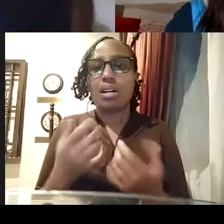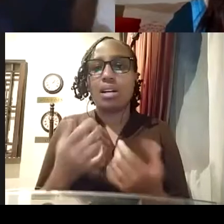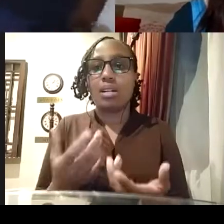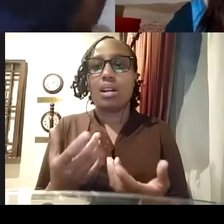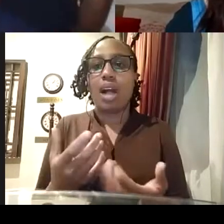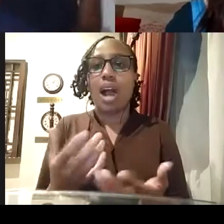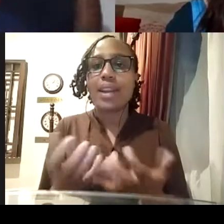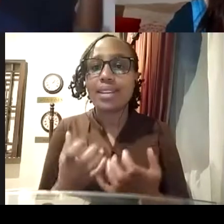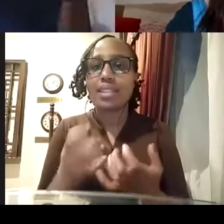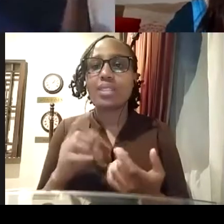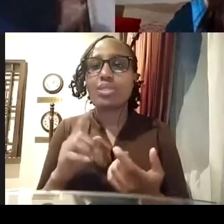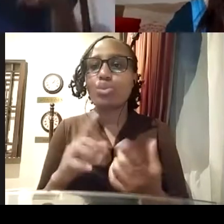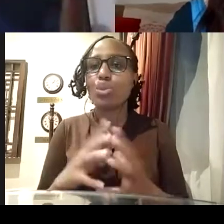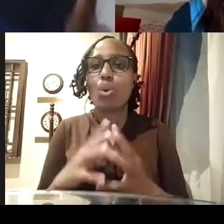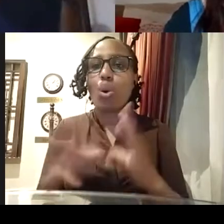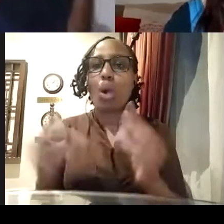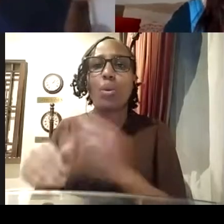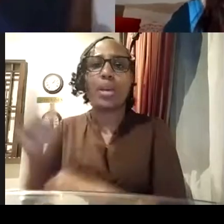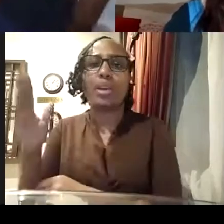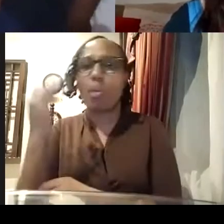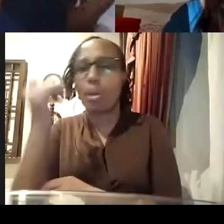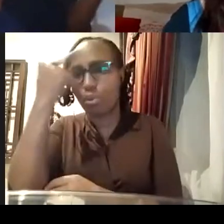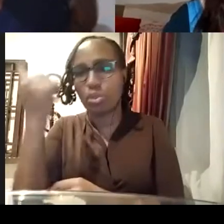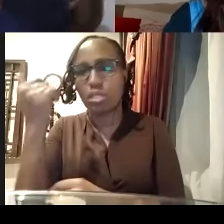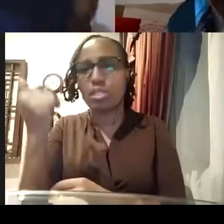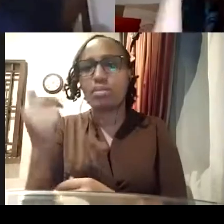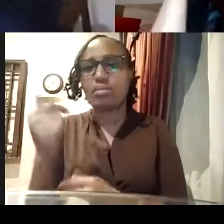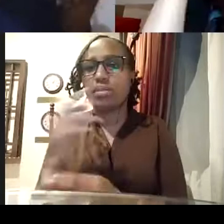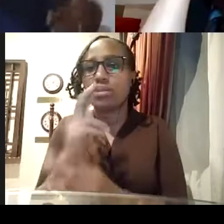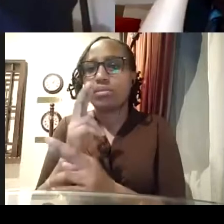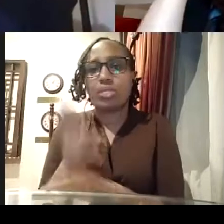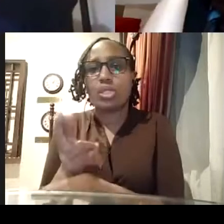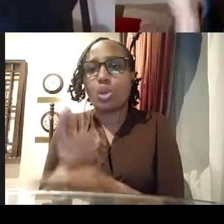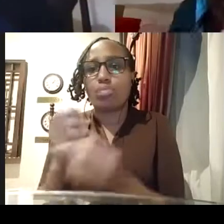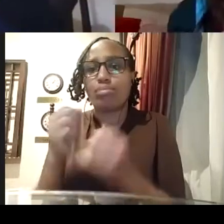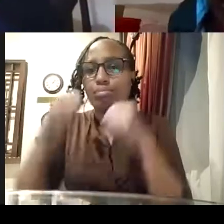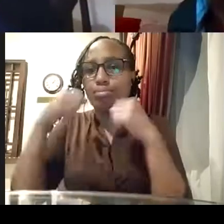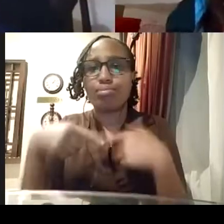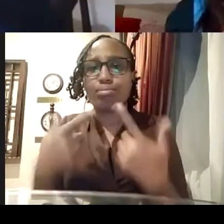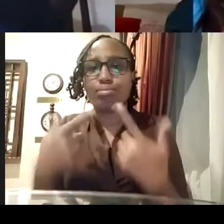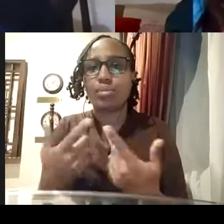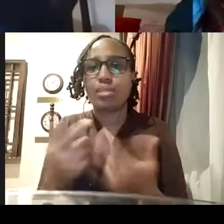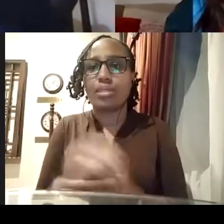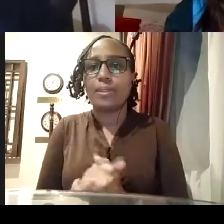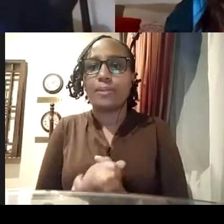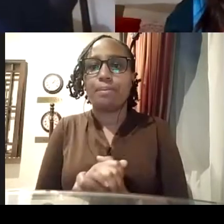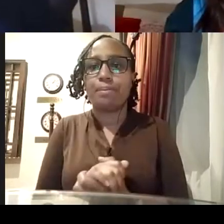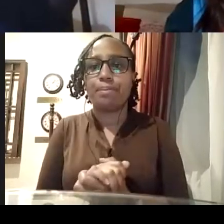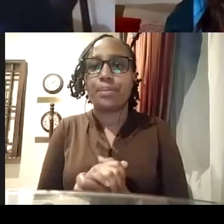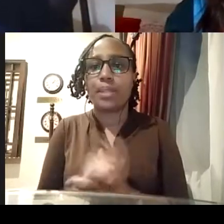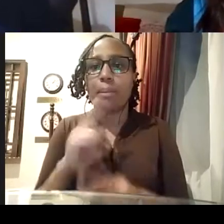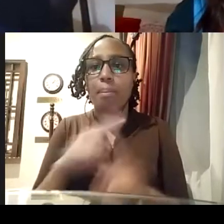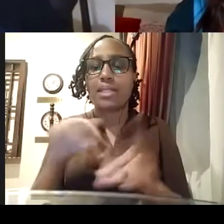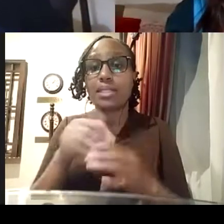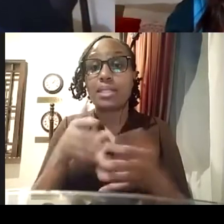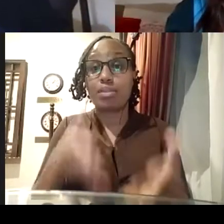maybe I need to go away, because writing this book also was a result of me having some perspective. But in the meantime, I